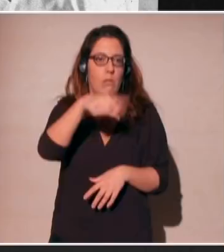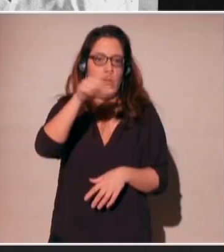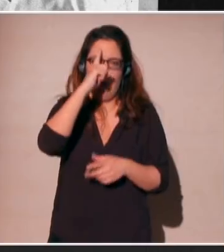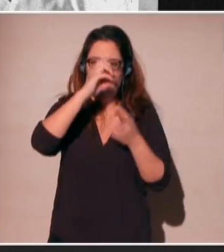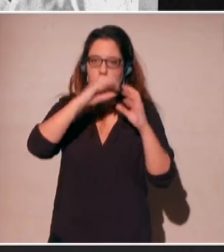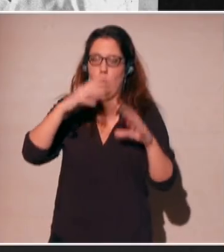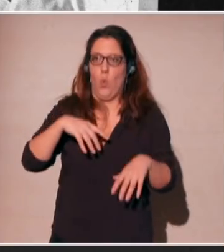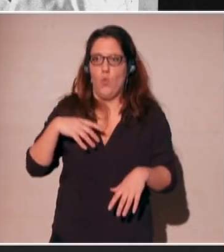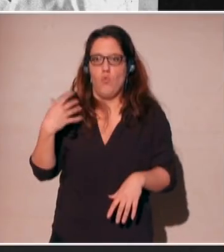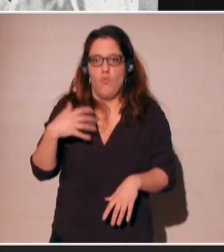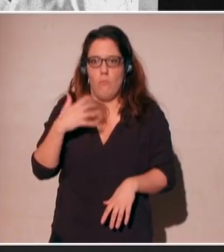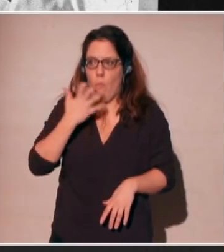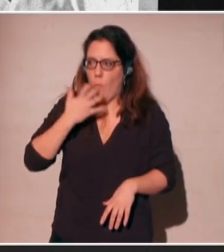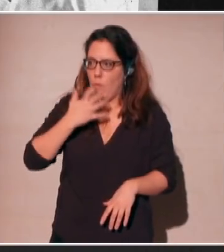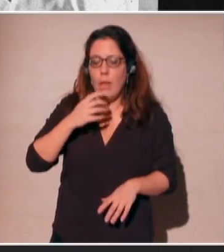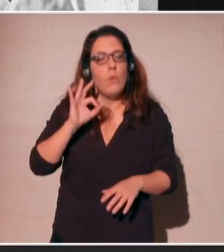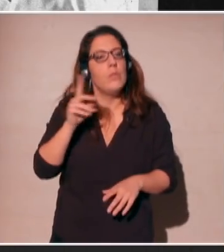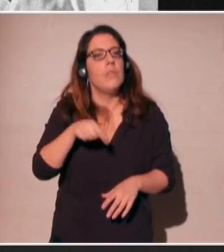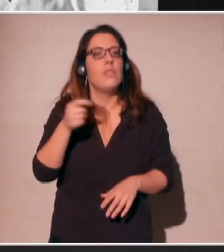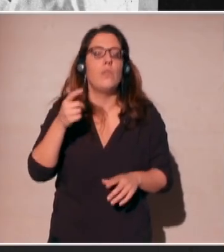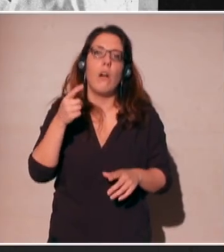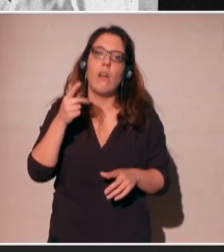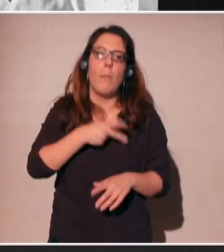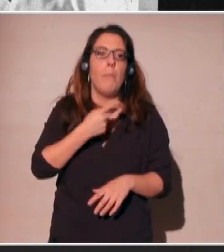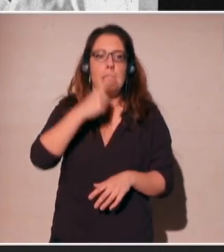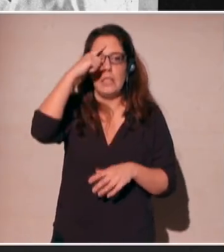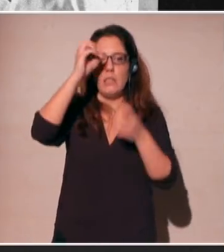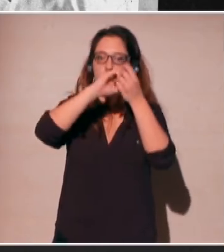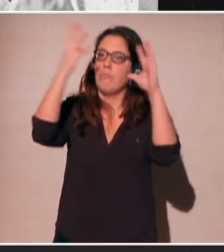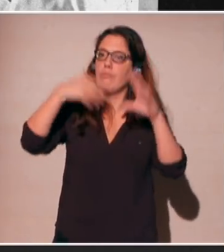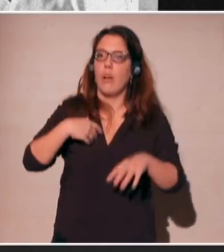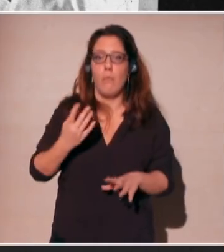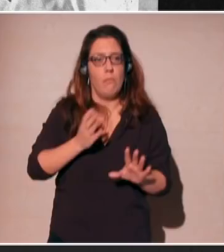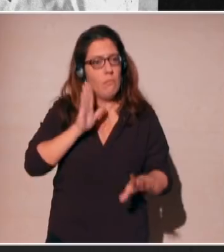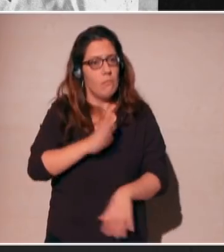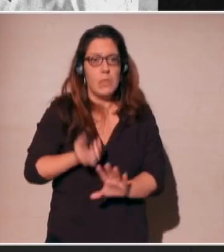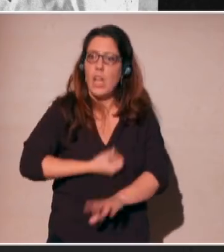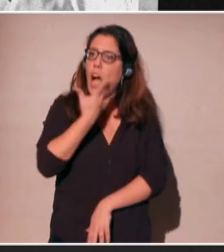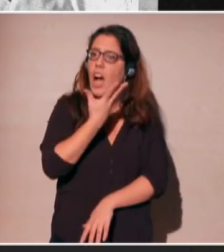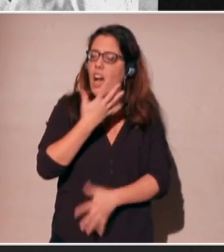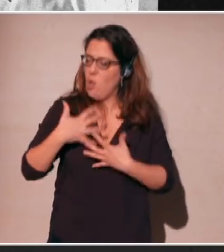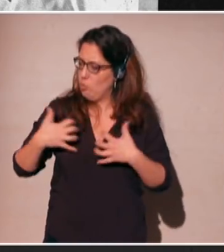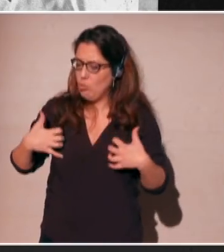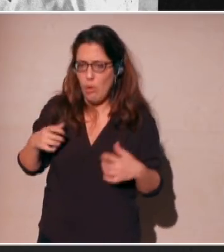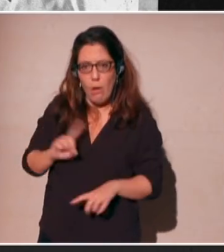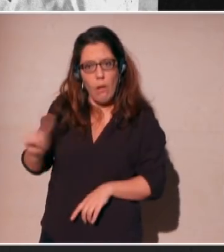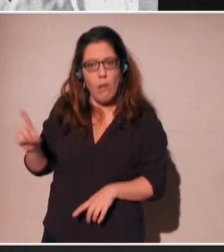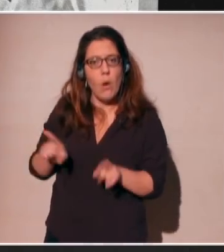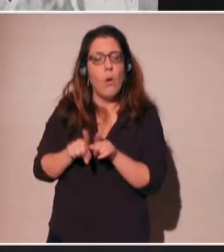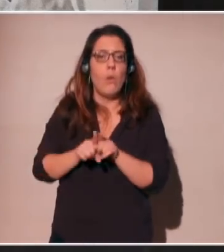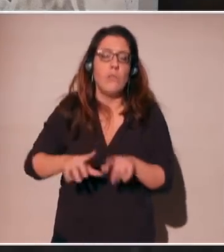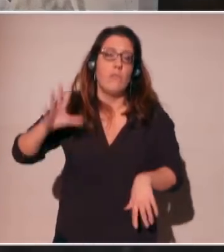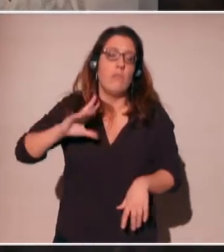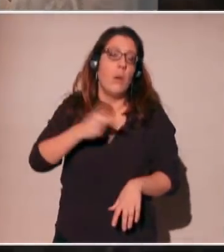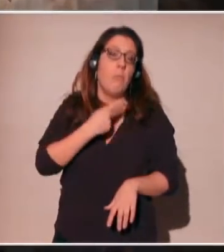an art, not a science. And one of the things that was defined by probably the world's greatest physician of all times, Dr. William Osler,